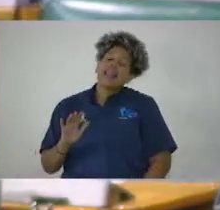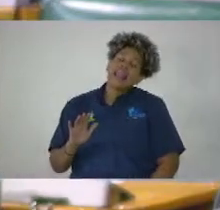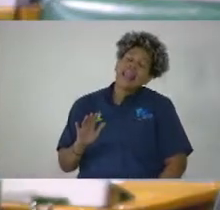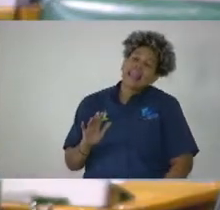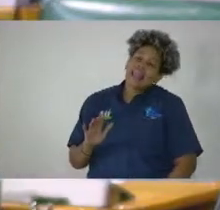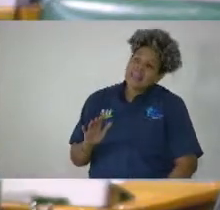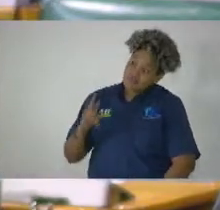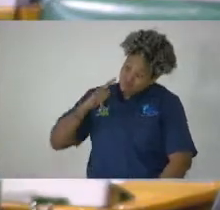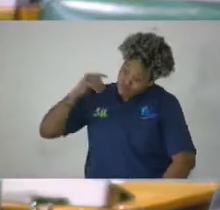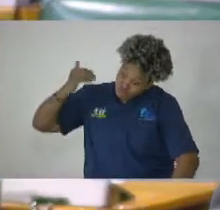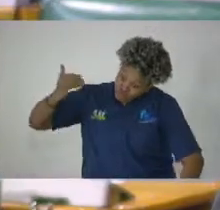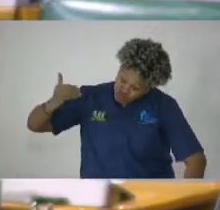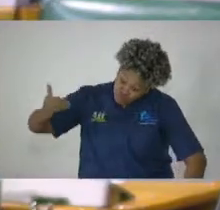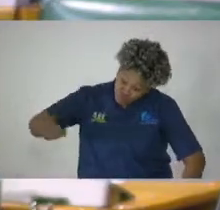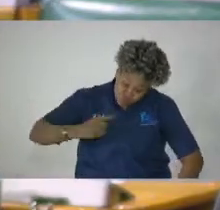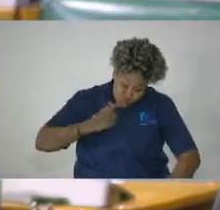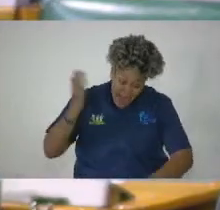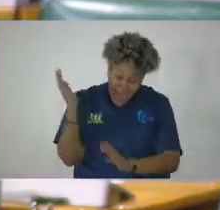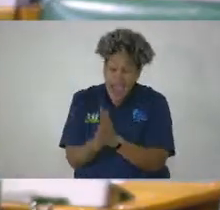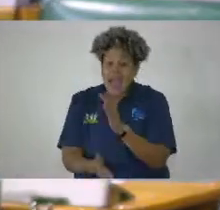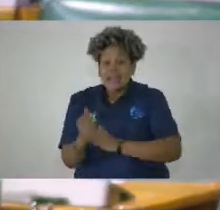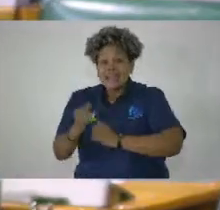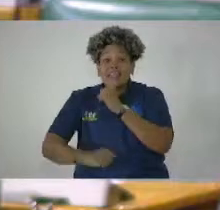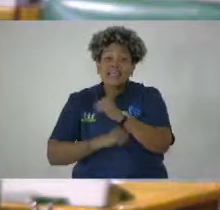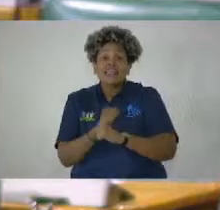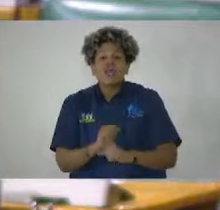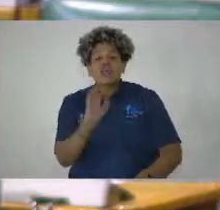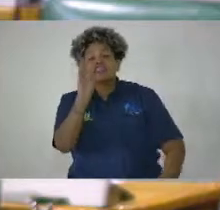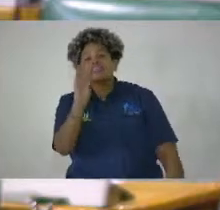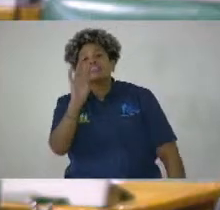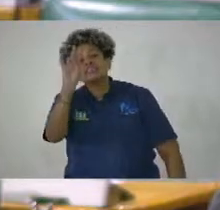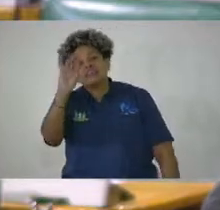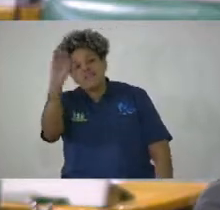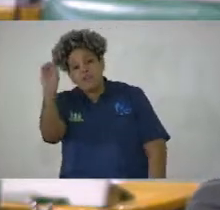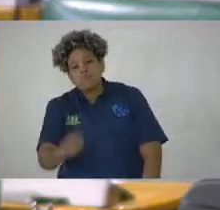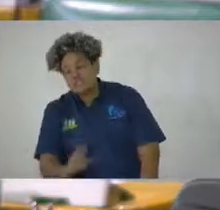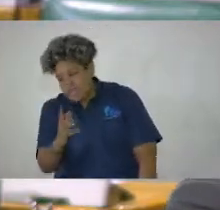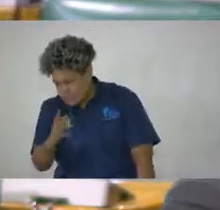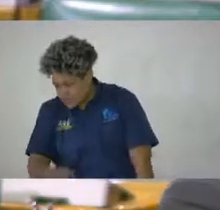on track to end the year at 67%.